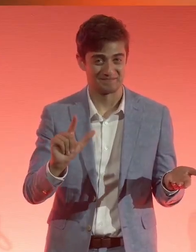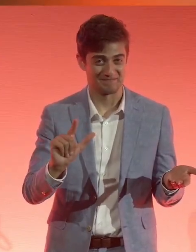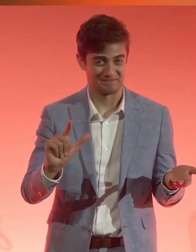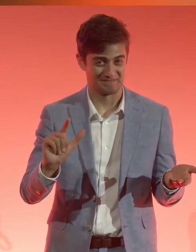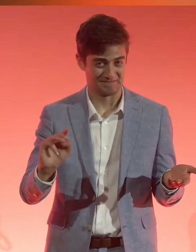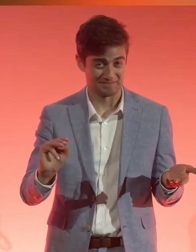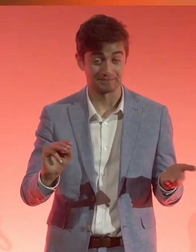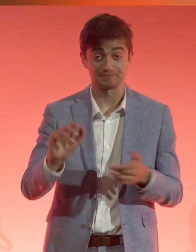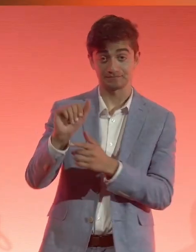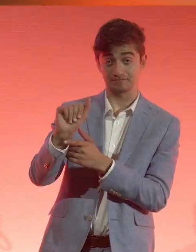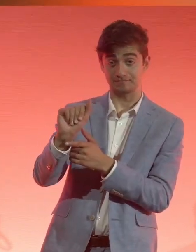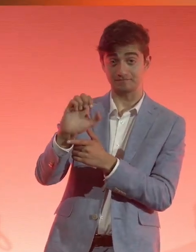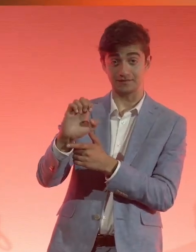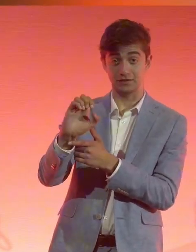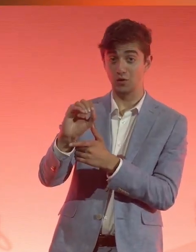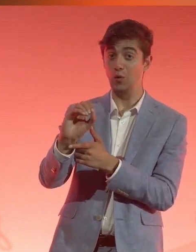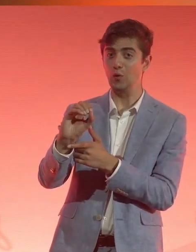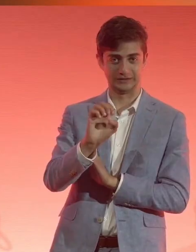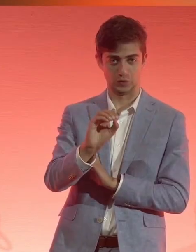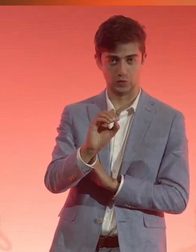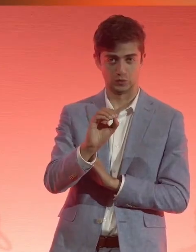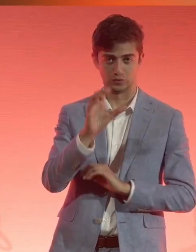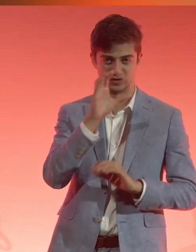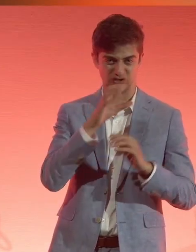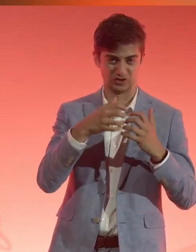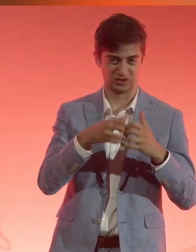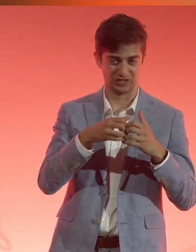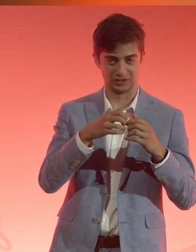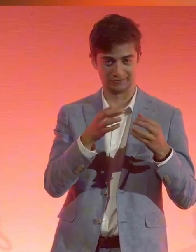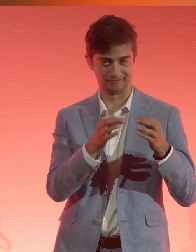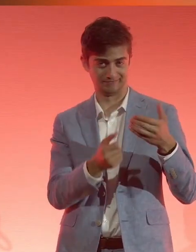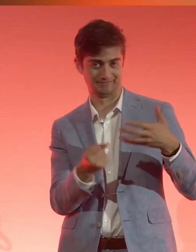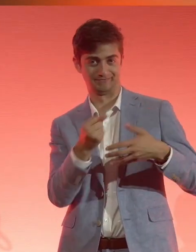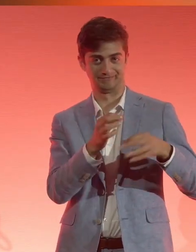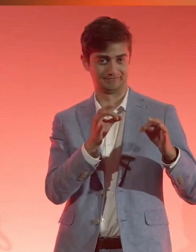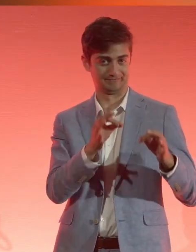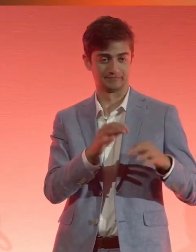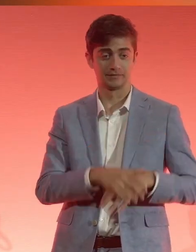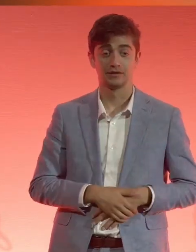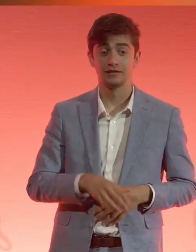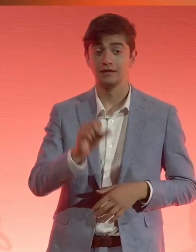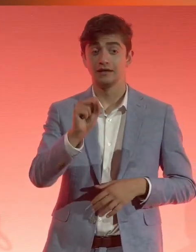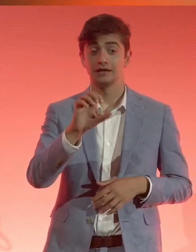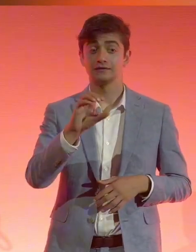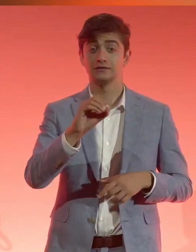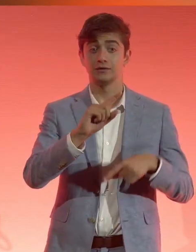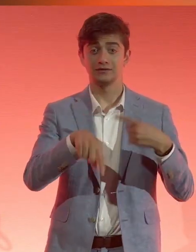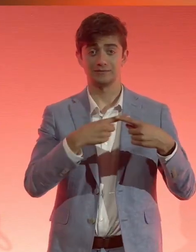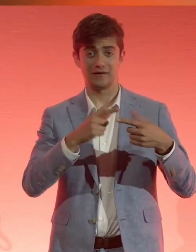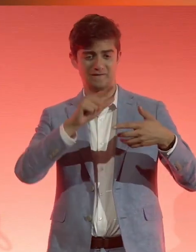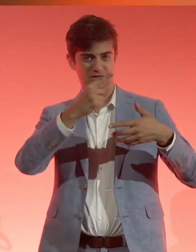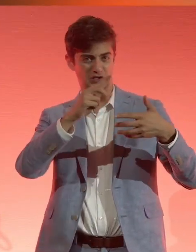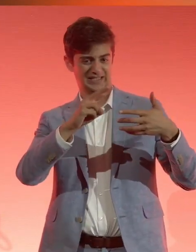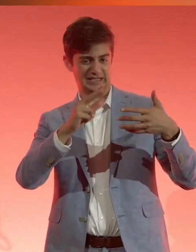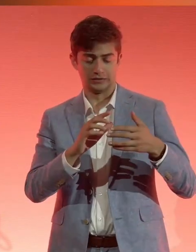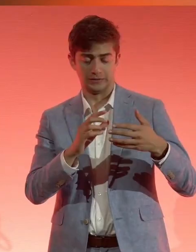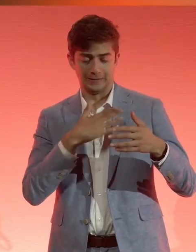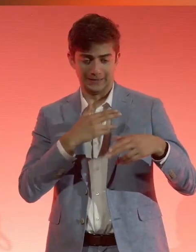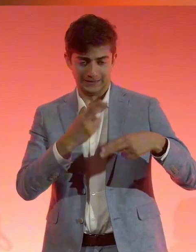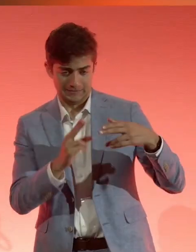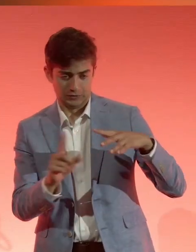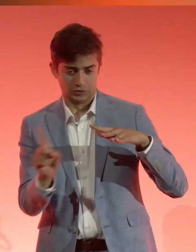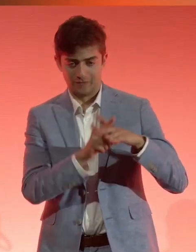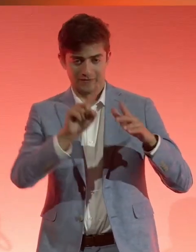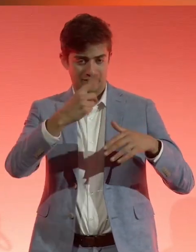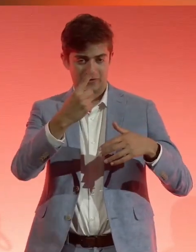AEO is quite different from doing SEO. You know, SEO is all about ranking. You just have to show up in the top 5 links.